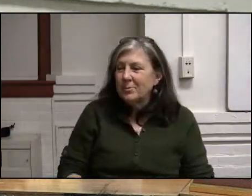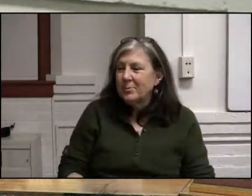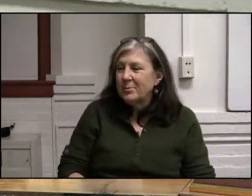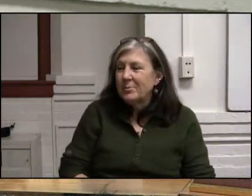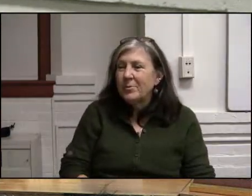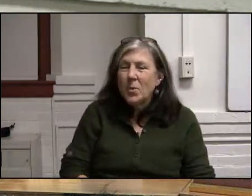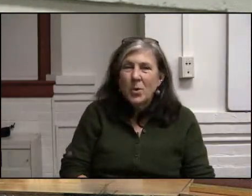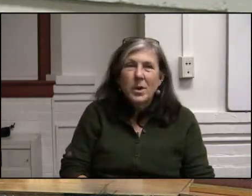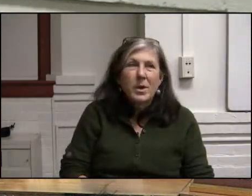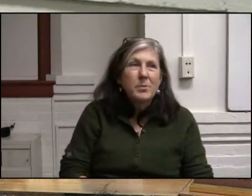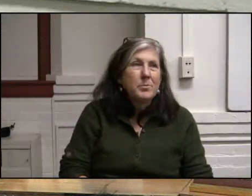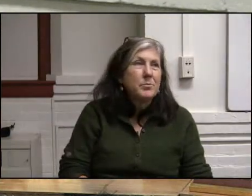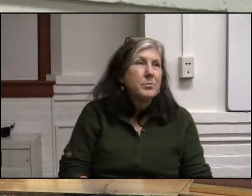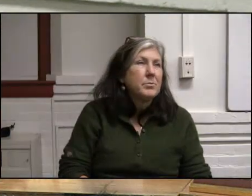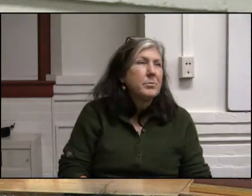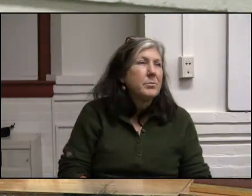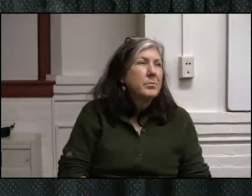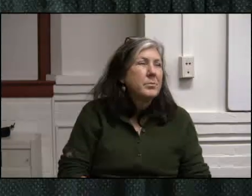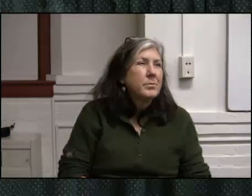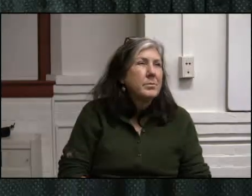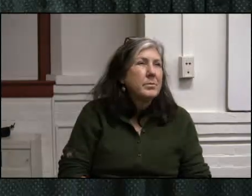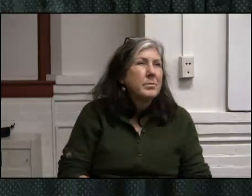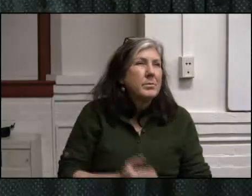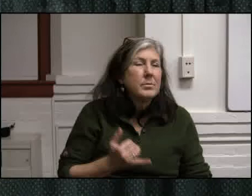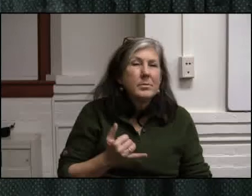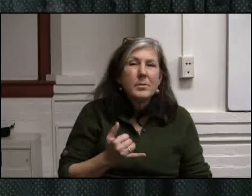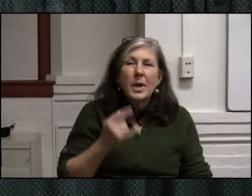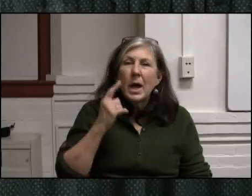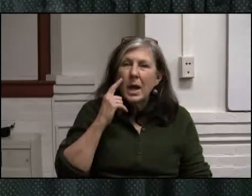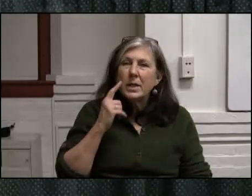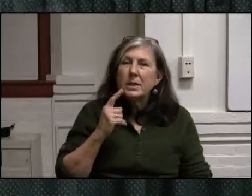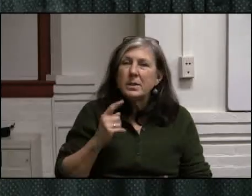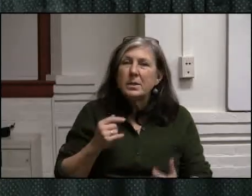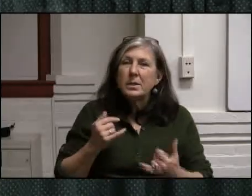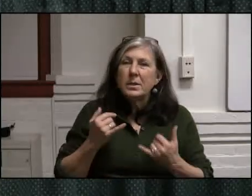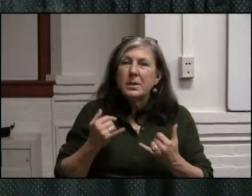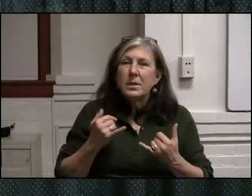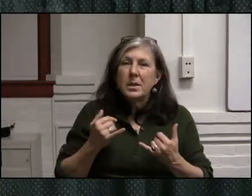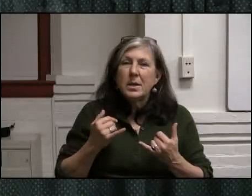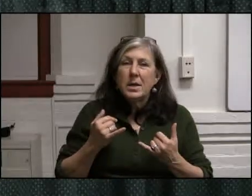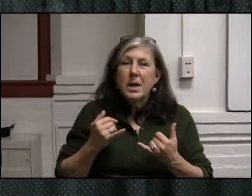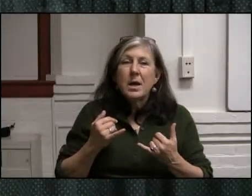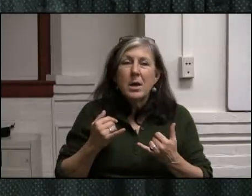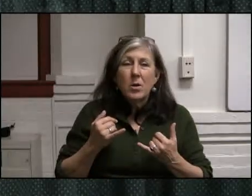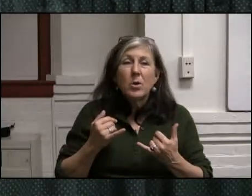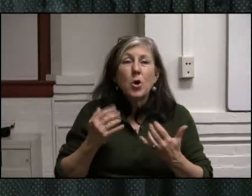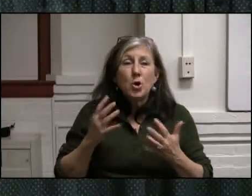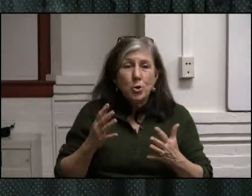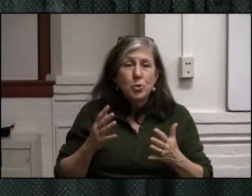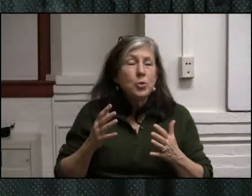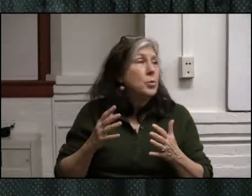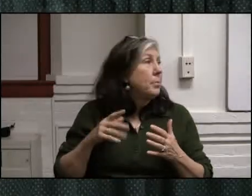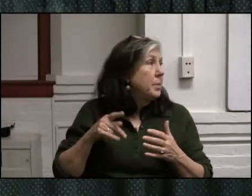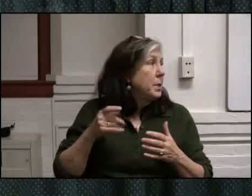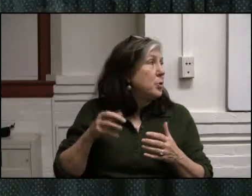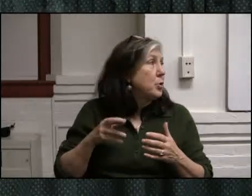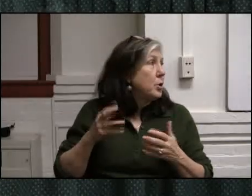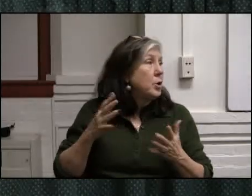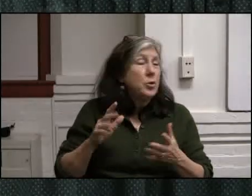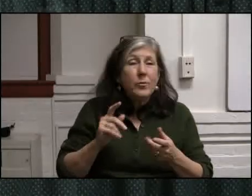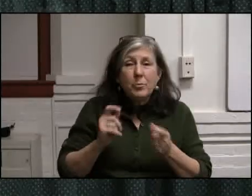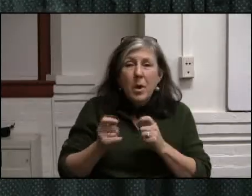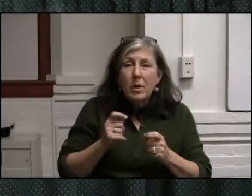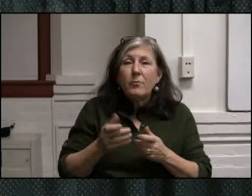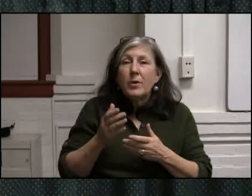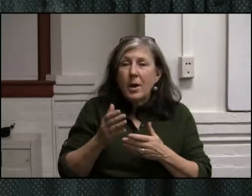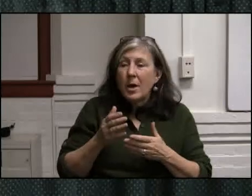Okay, let's see, where are we then? I think we're at the place where you've done some modifying to this. I could go through it if you want, but I don't think